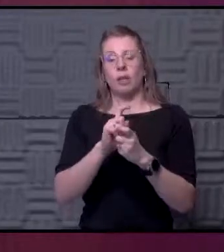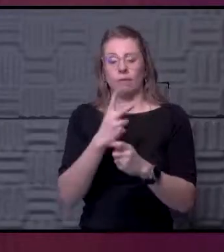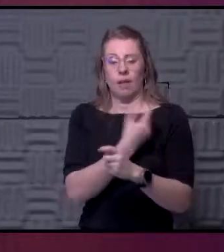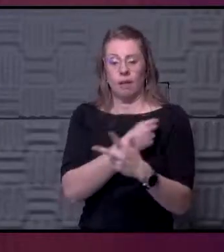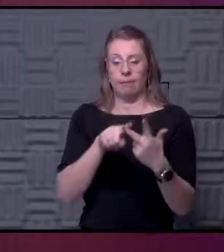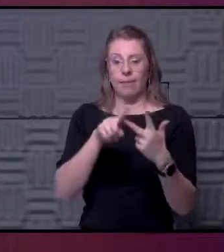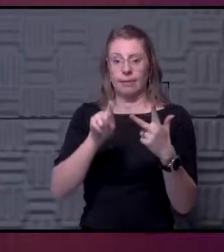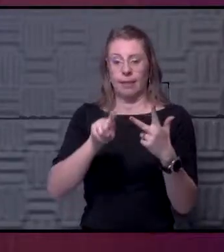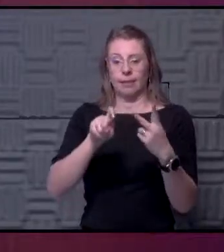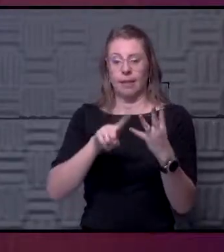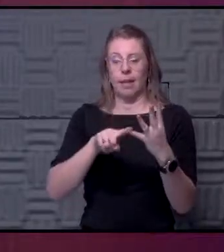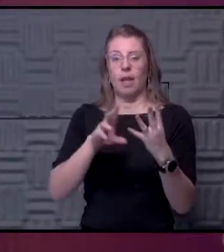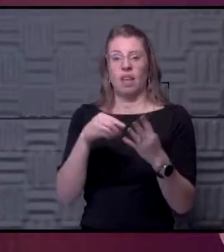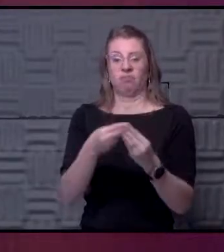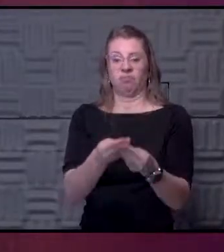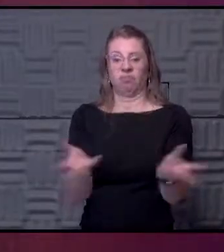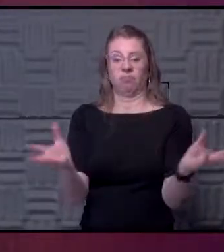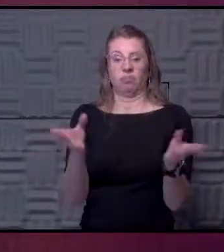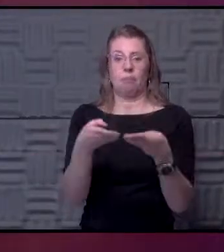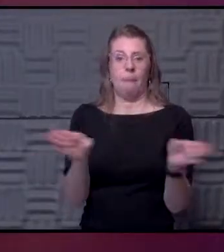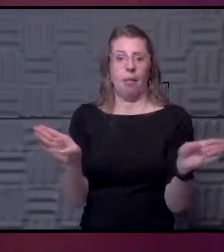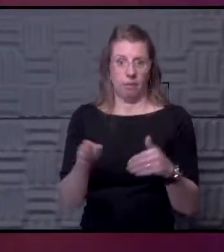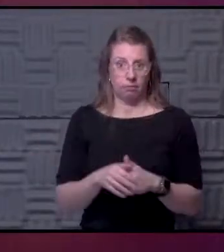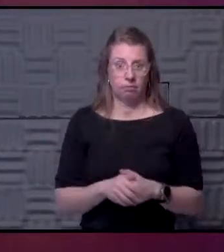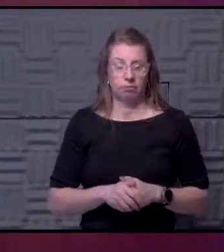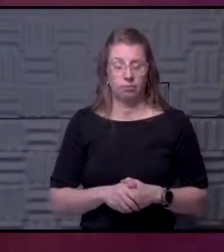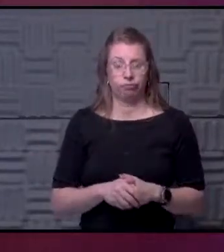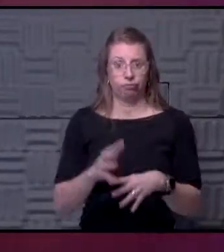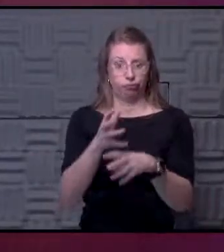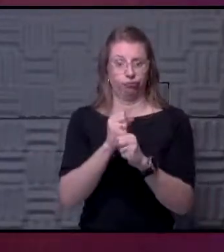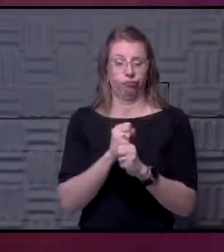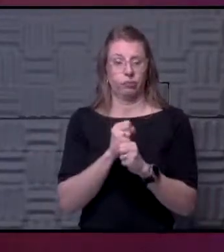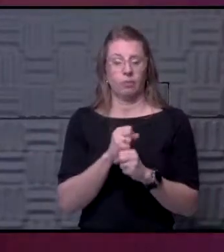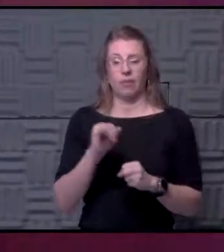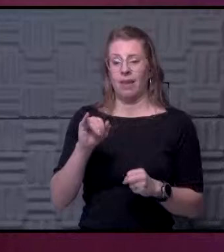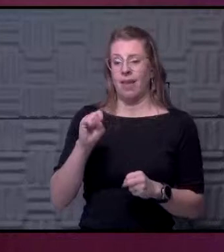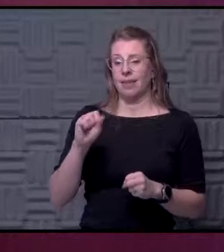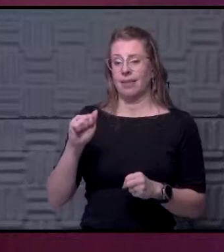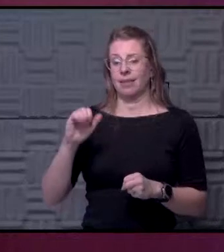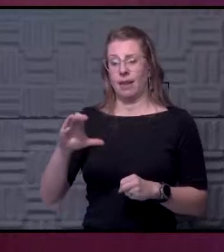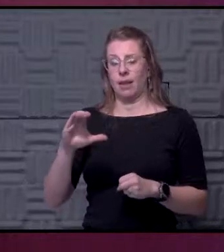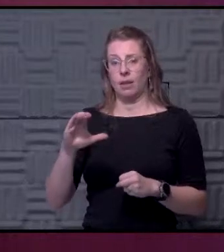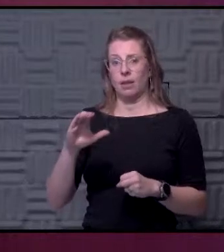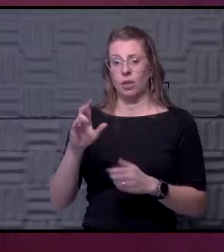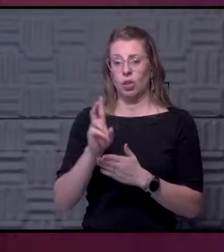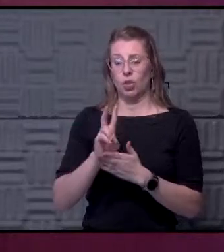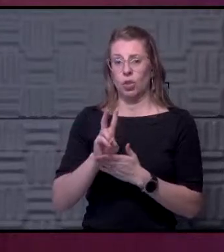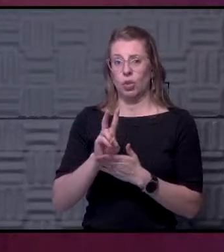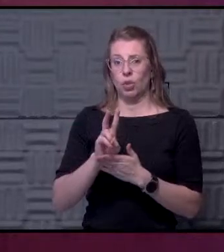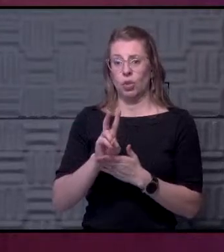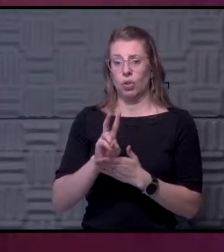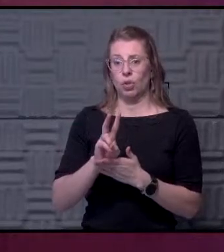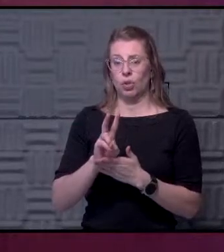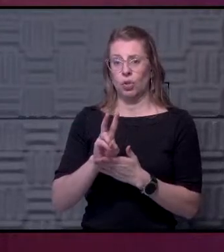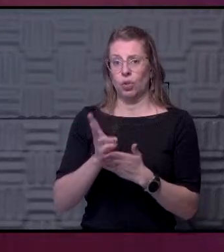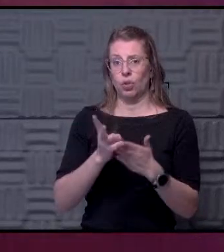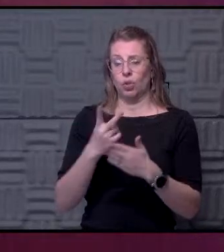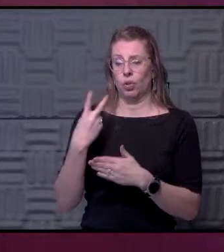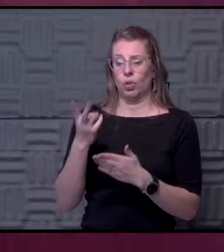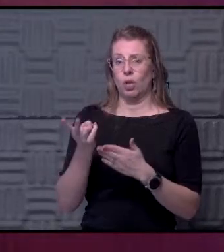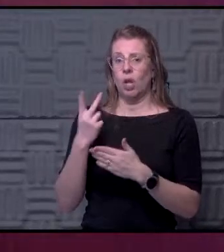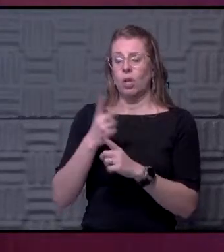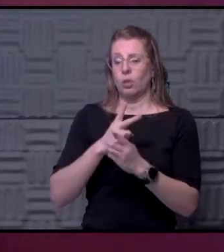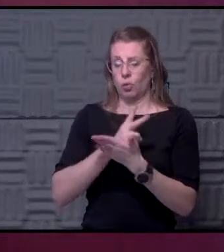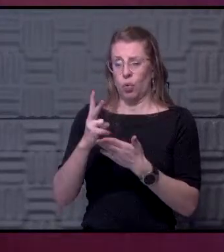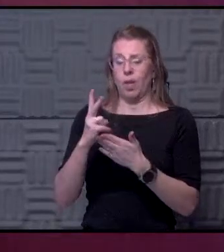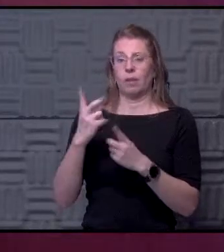do the testing, and get it into the public. So that's pretty impressive. Isaac wants to know, it's been 2 weeks since the Super Bowl. Is the panel concerned at all about seeing